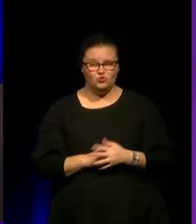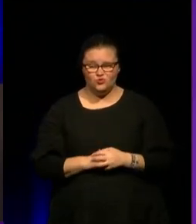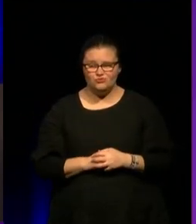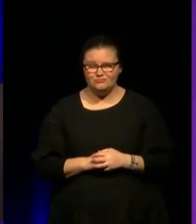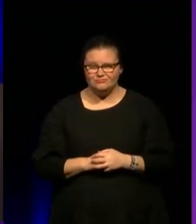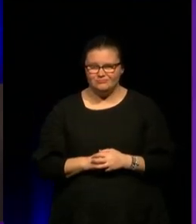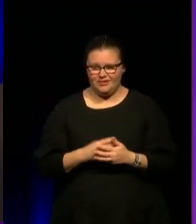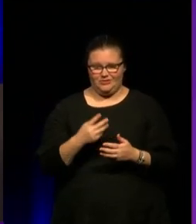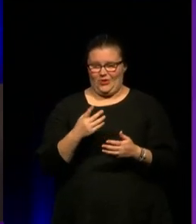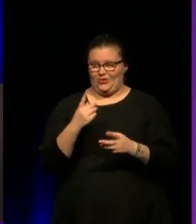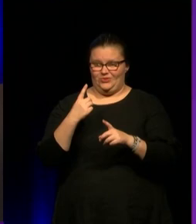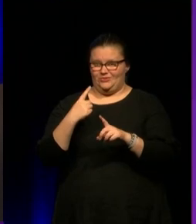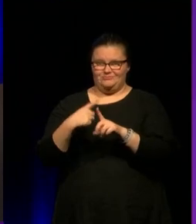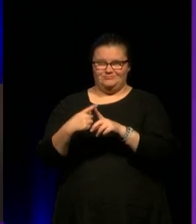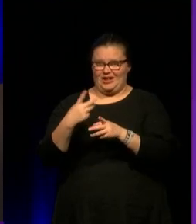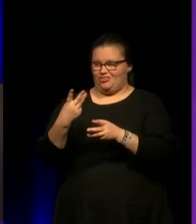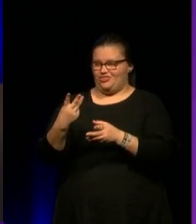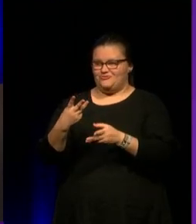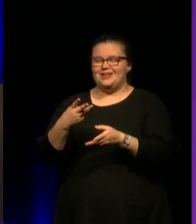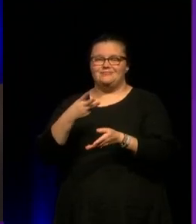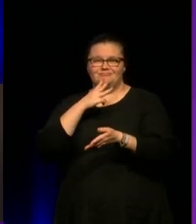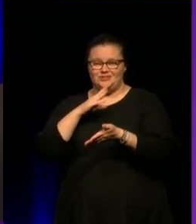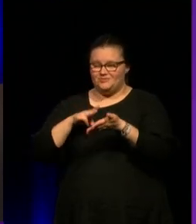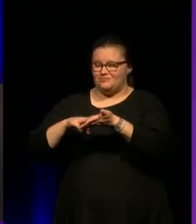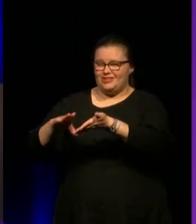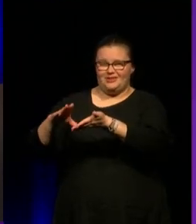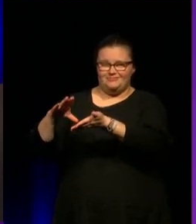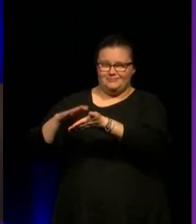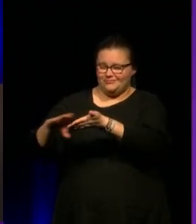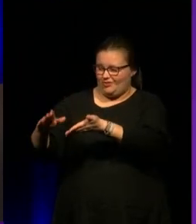Thrown $300 million. And that's about creating